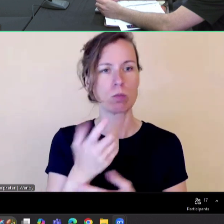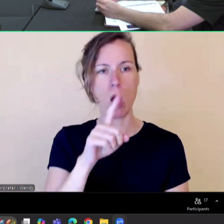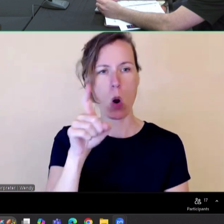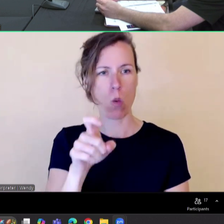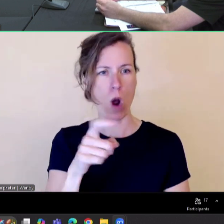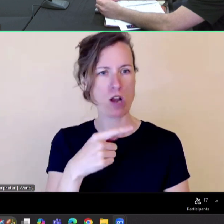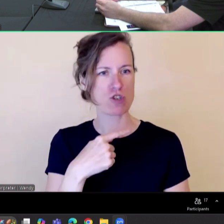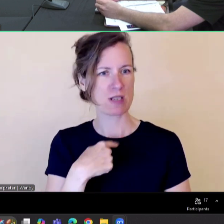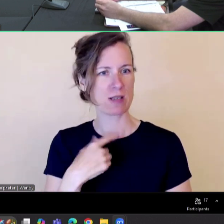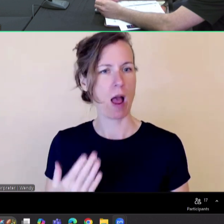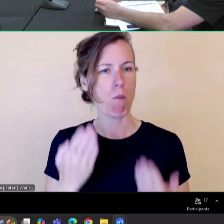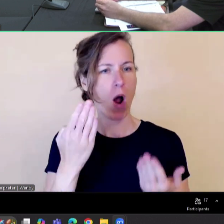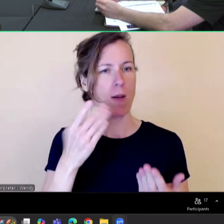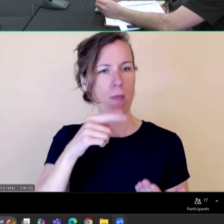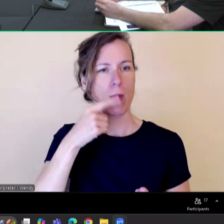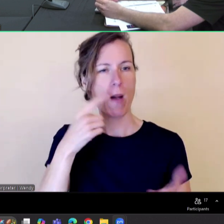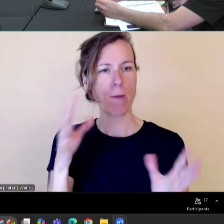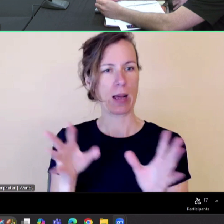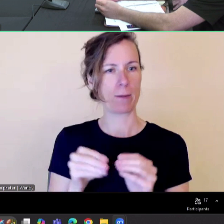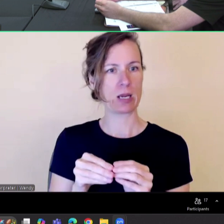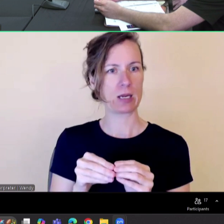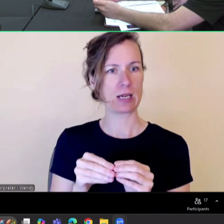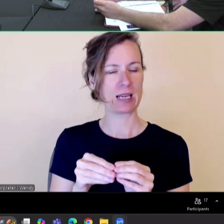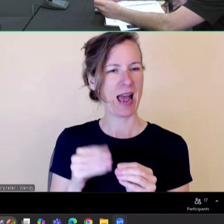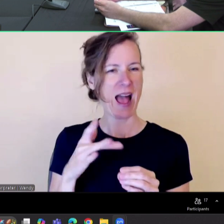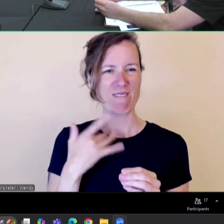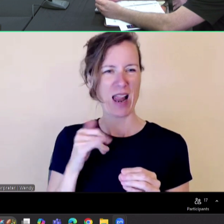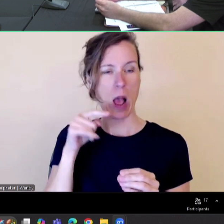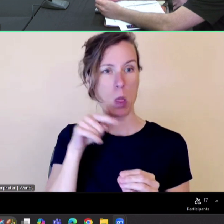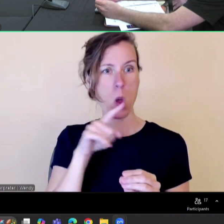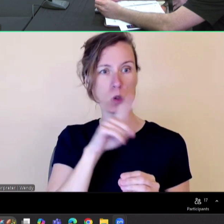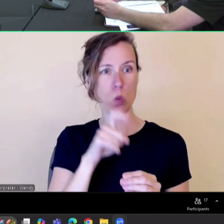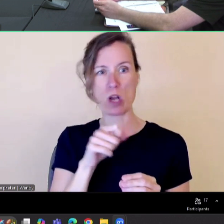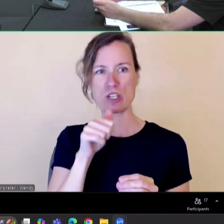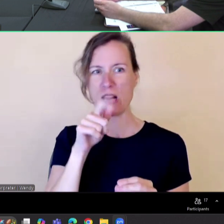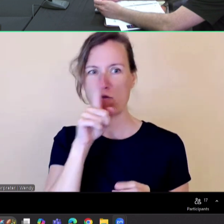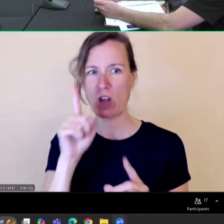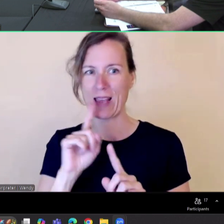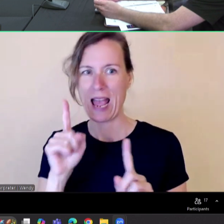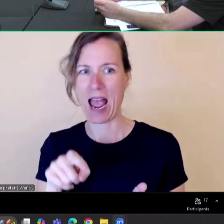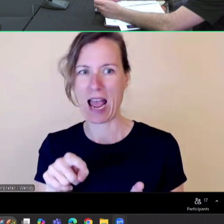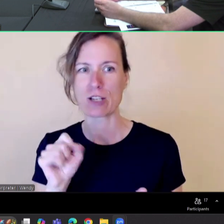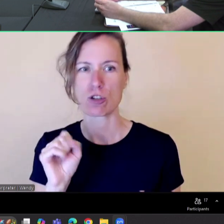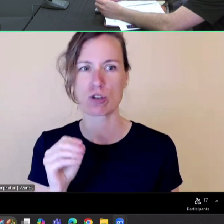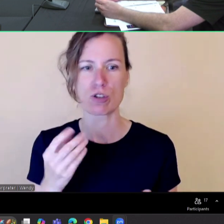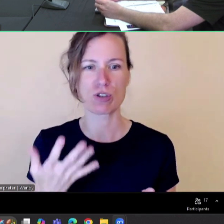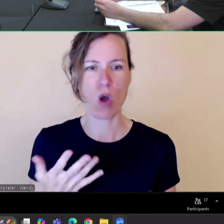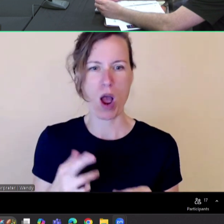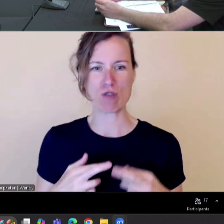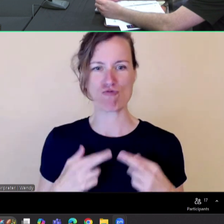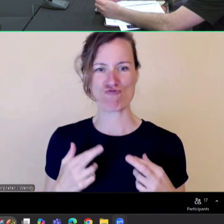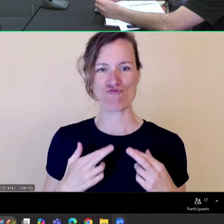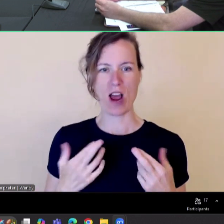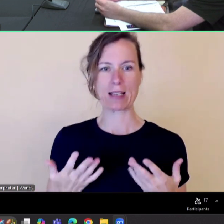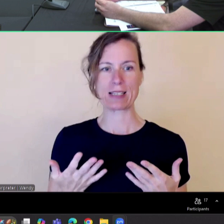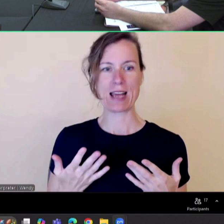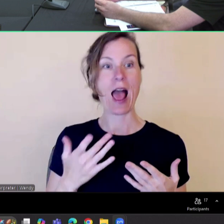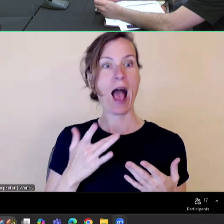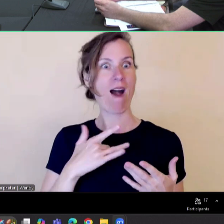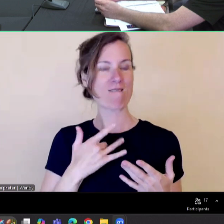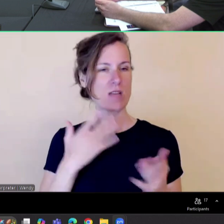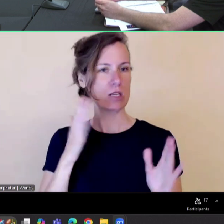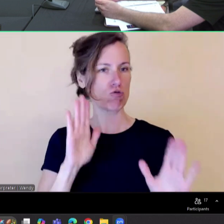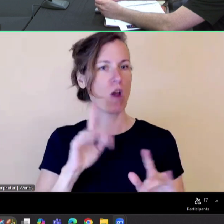in the public hearing I feel like were thoroughly answered, and that's really a great feeling to have as a resident, that you can come to a meeting,